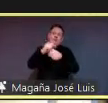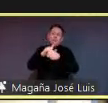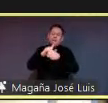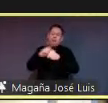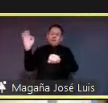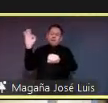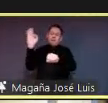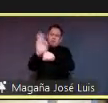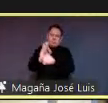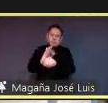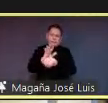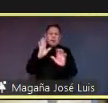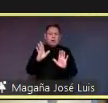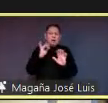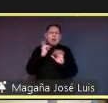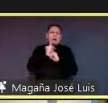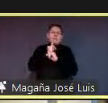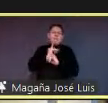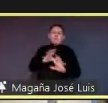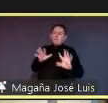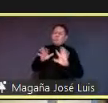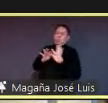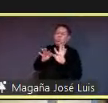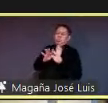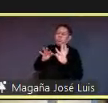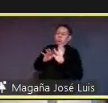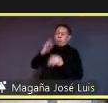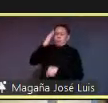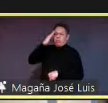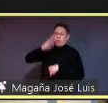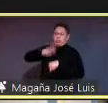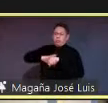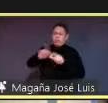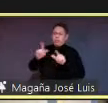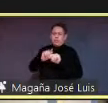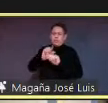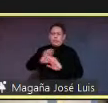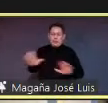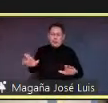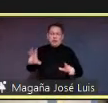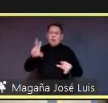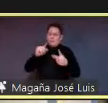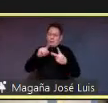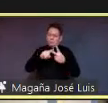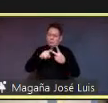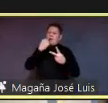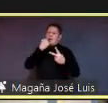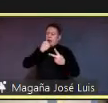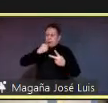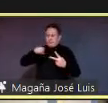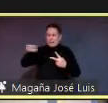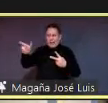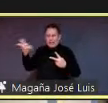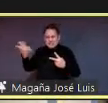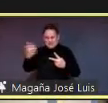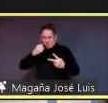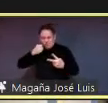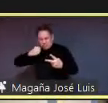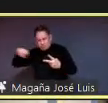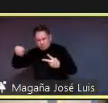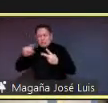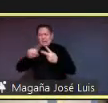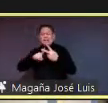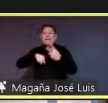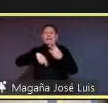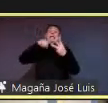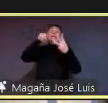way. It's not only the application of knowledge, as all of us know it, and skills. No, it is also